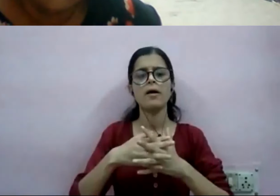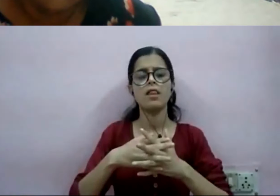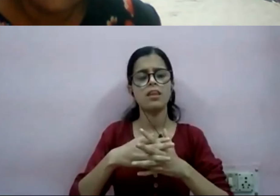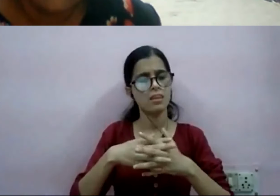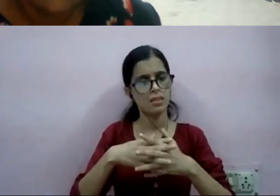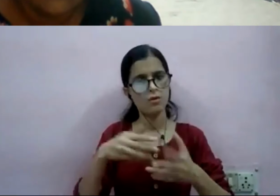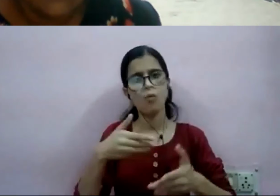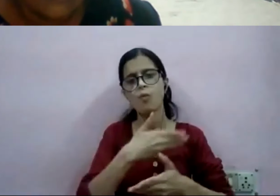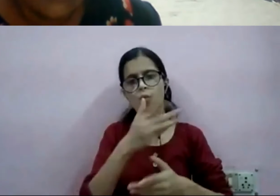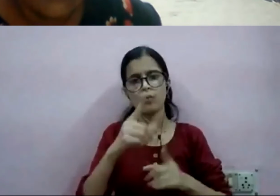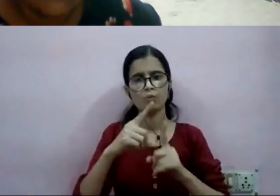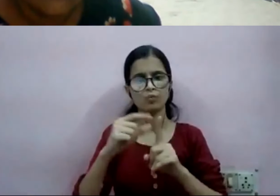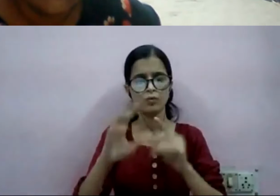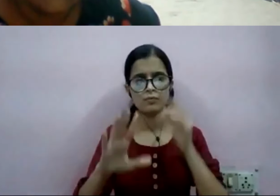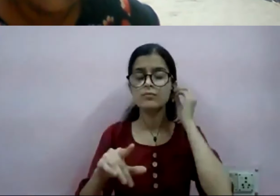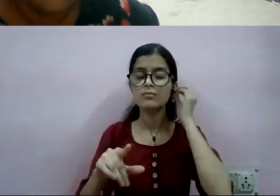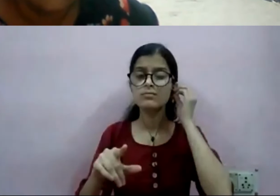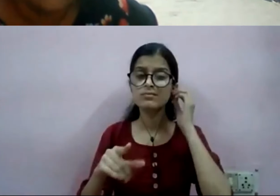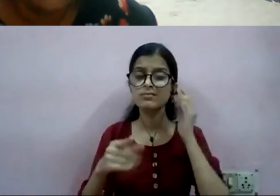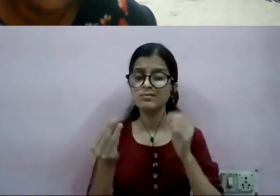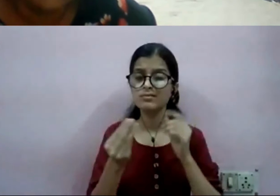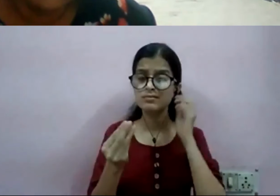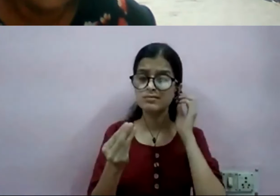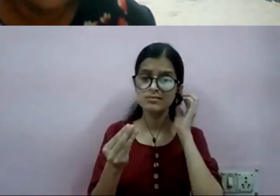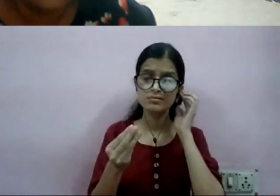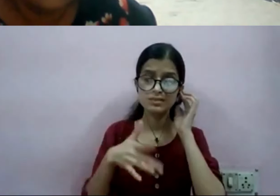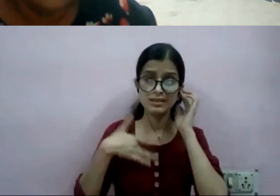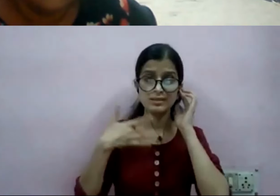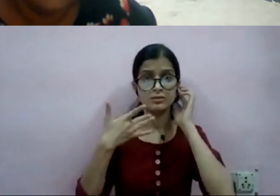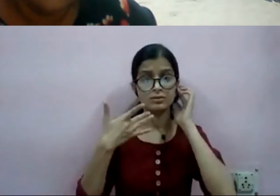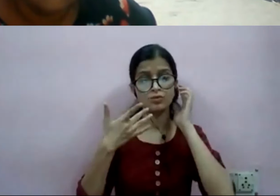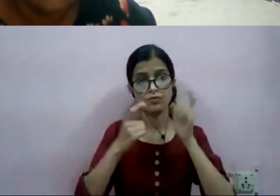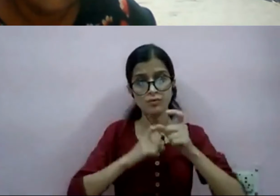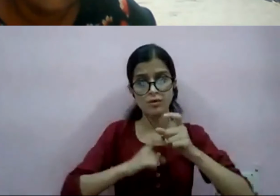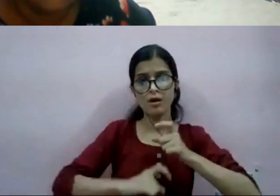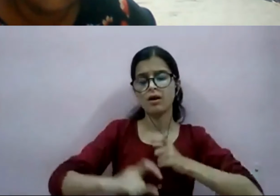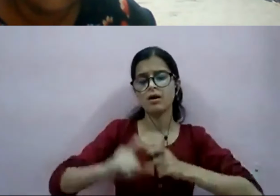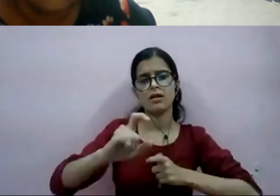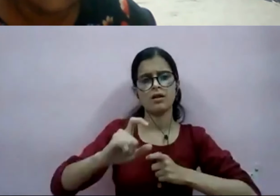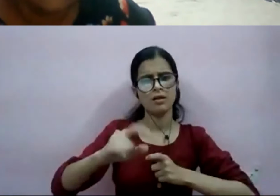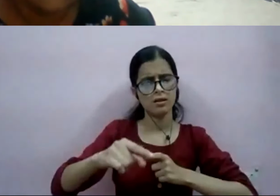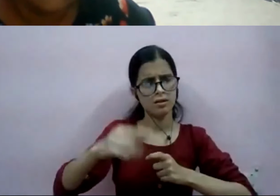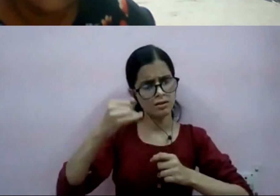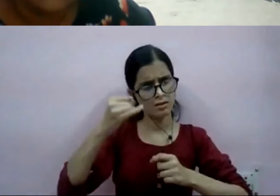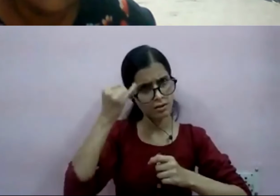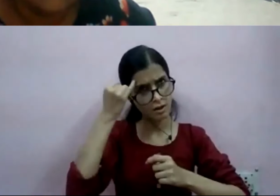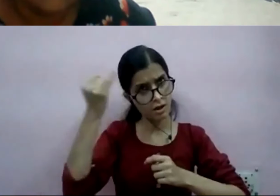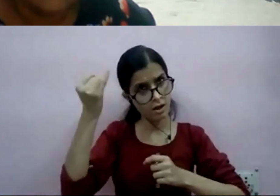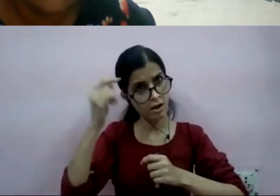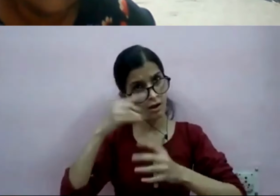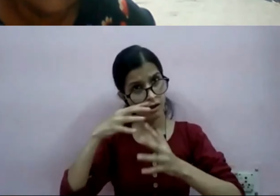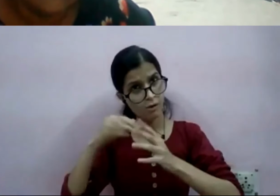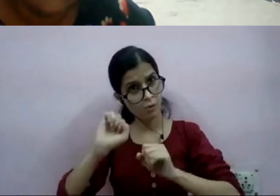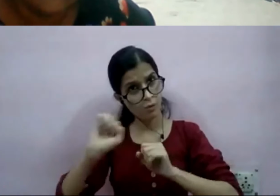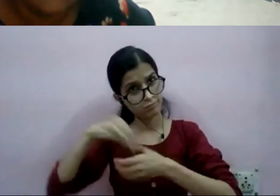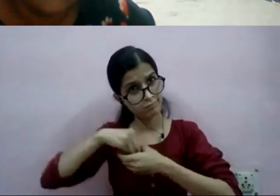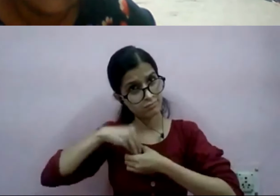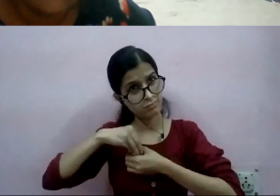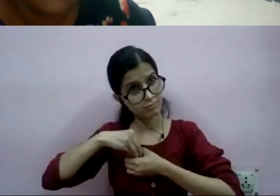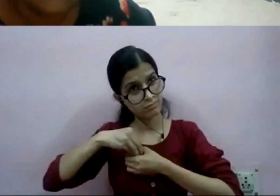So is that sense of agency similar to this idea that some women within a patriarchal